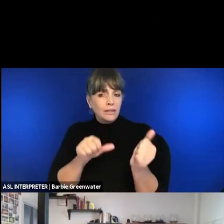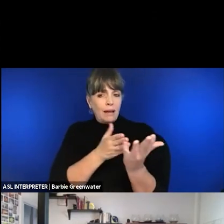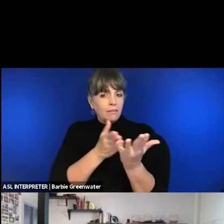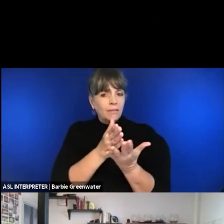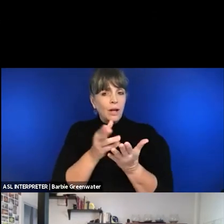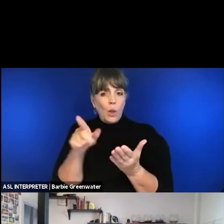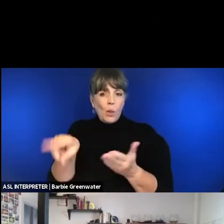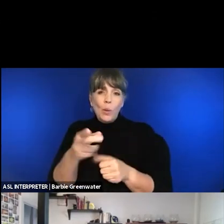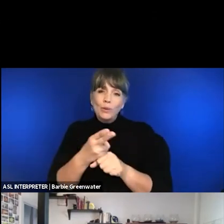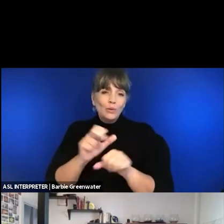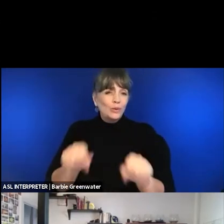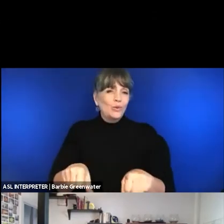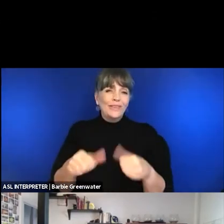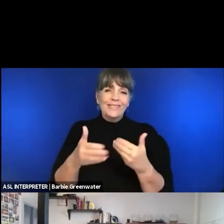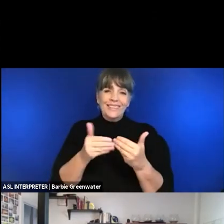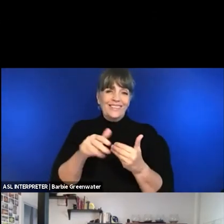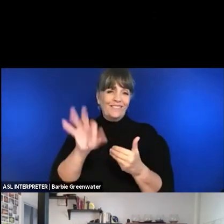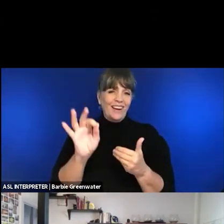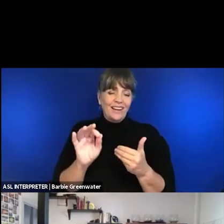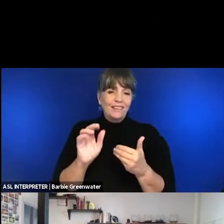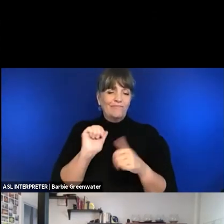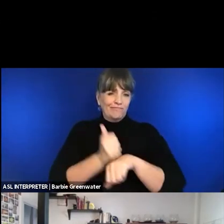the user shouldn't really have much of a problem enabling it.